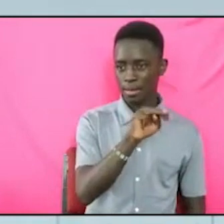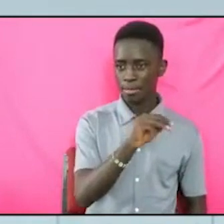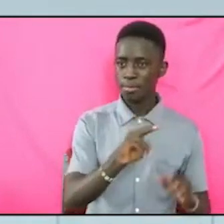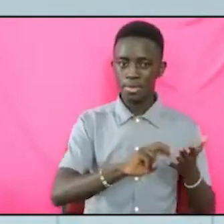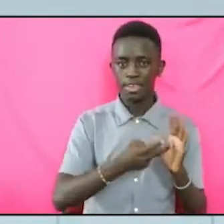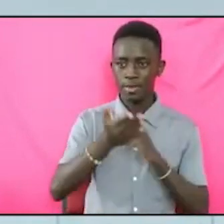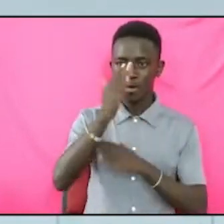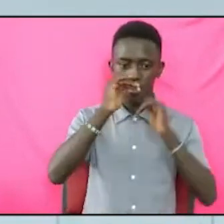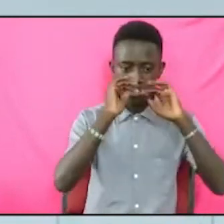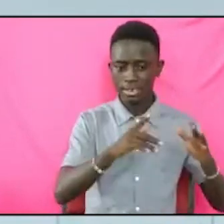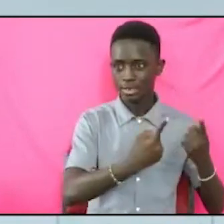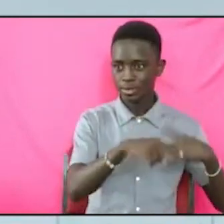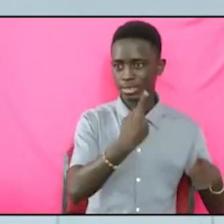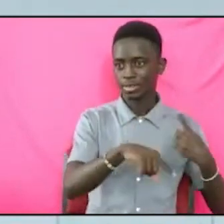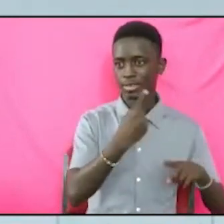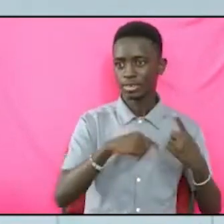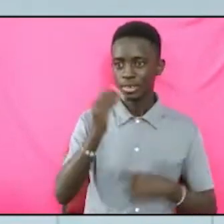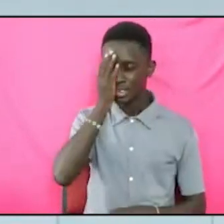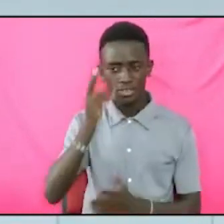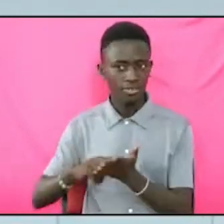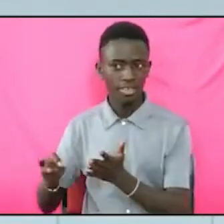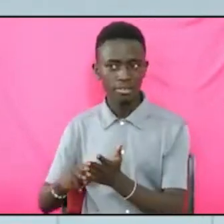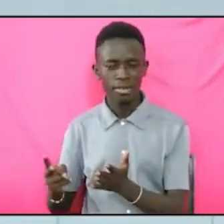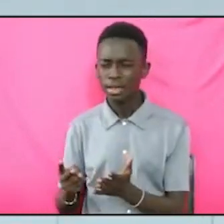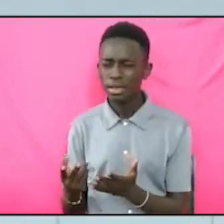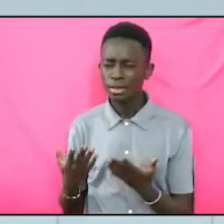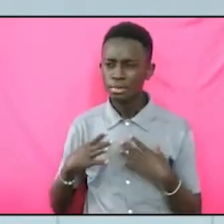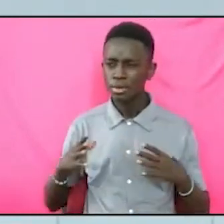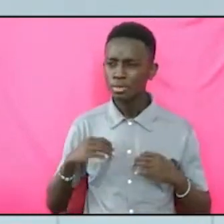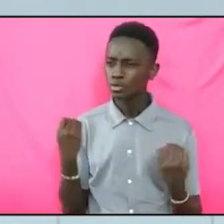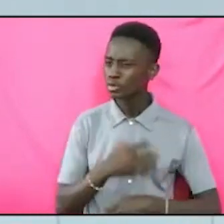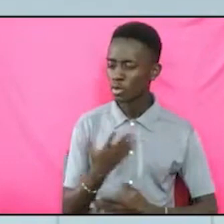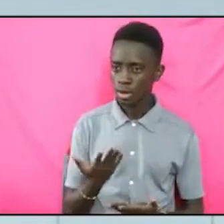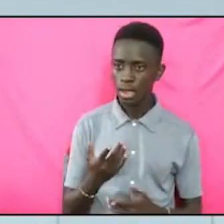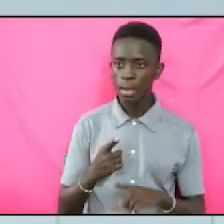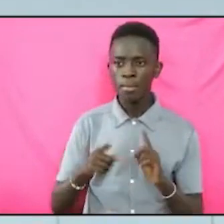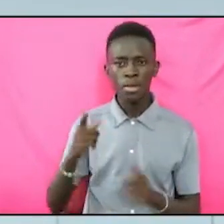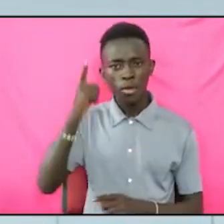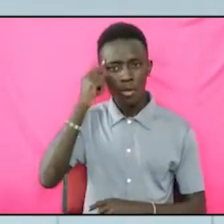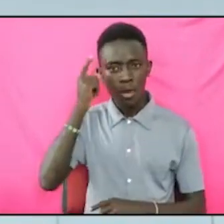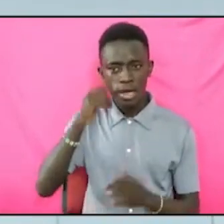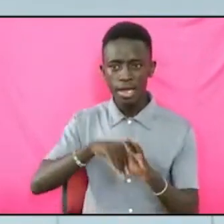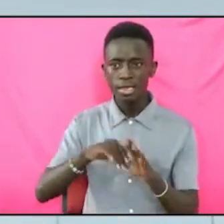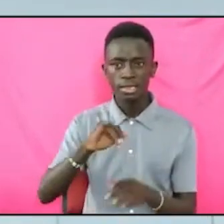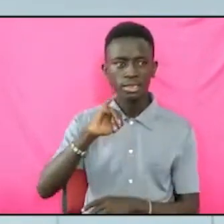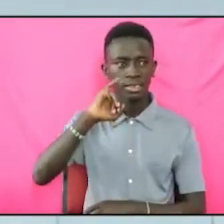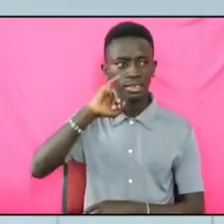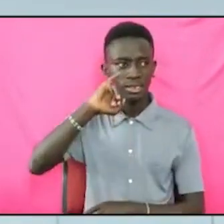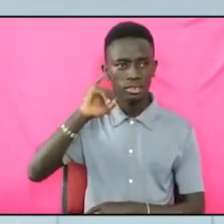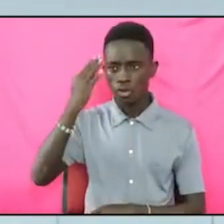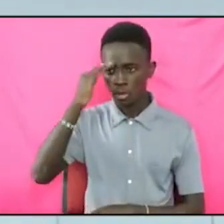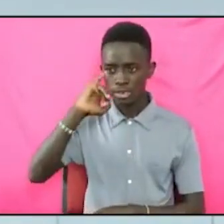shocking. I now understand why Jeremiah in Lamentations chapter 2 verse 5 said, the Lord